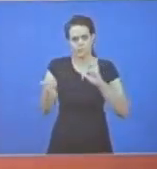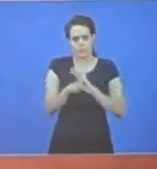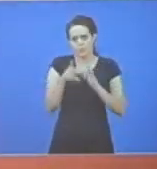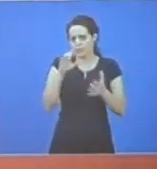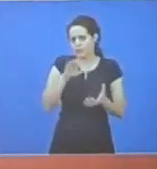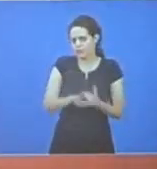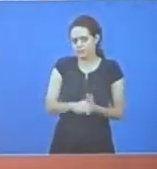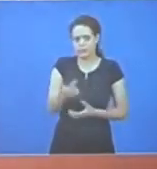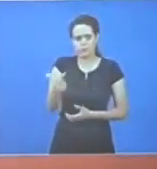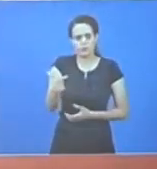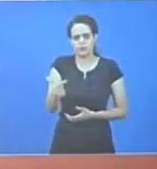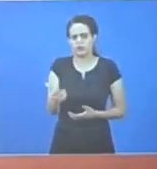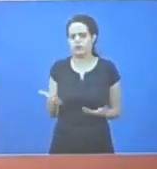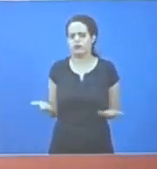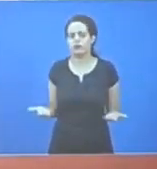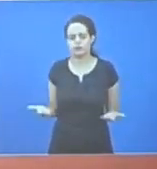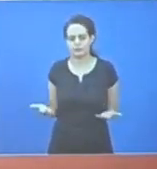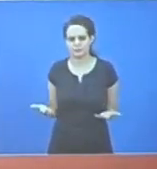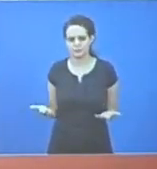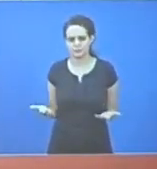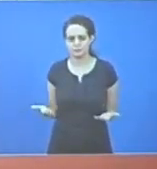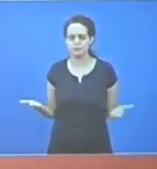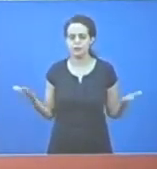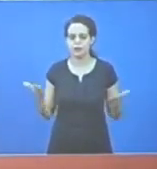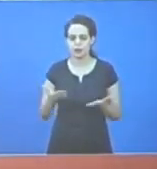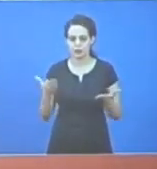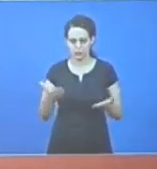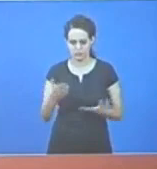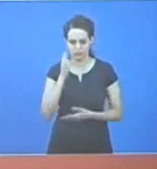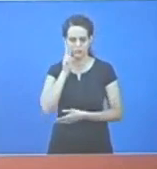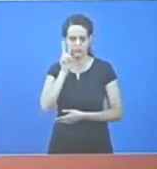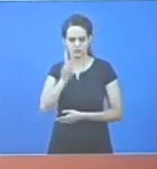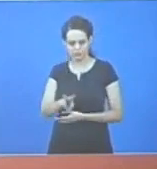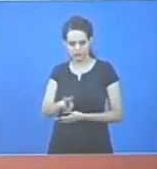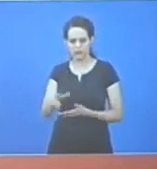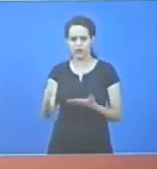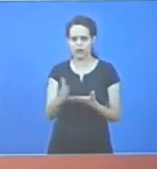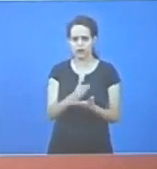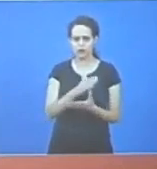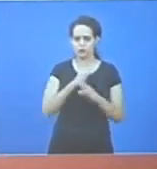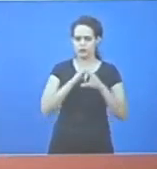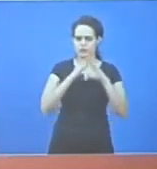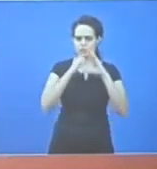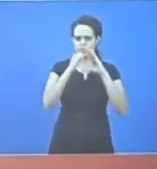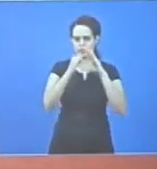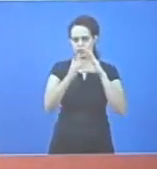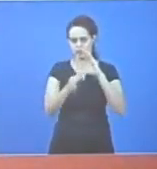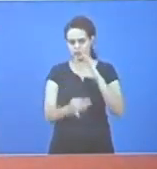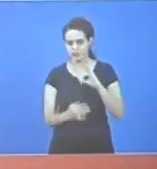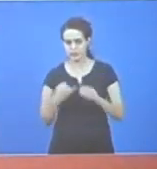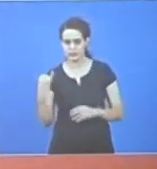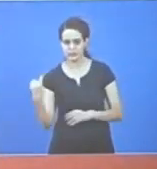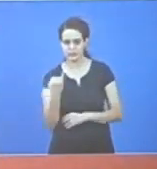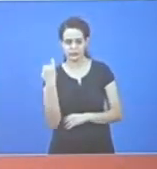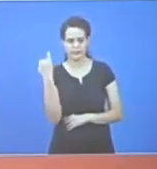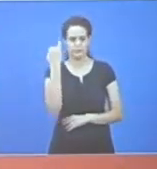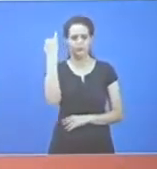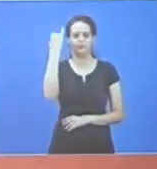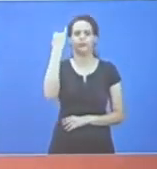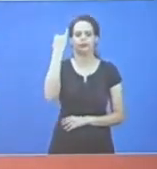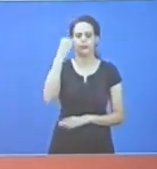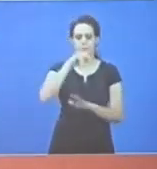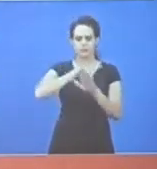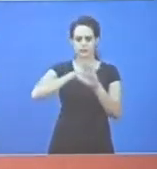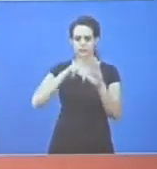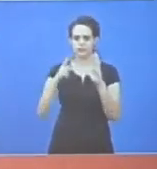didn't have the proper garments for the weddings. So we are going to study